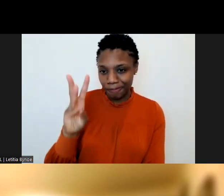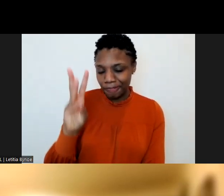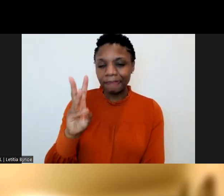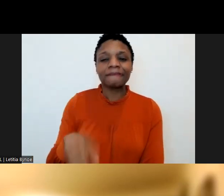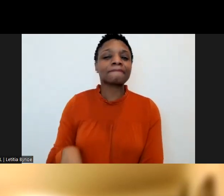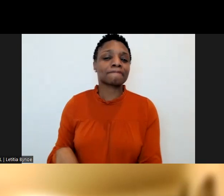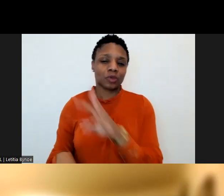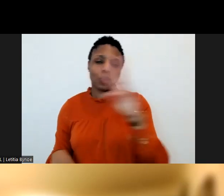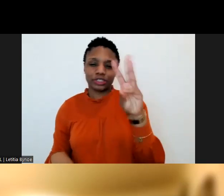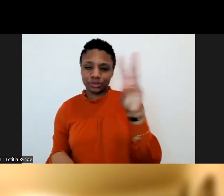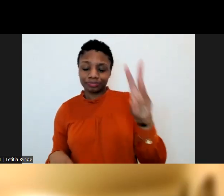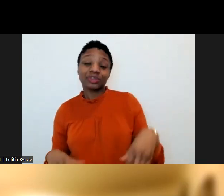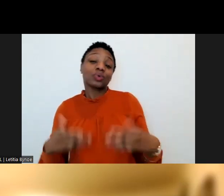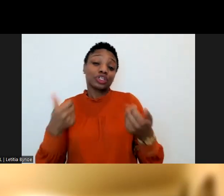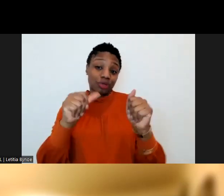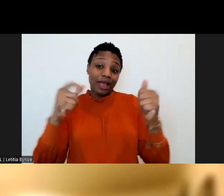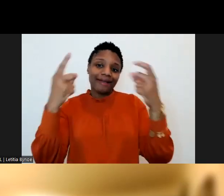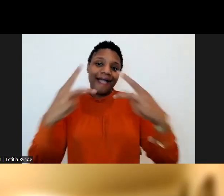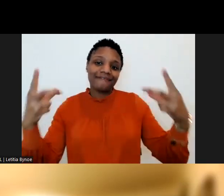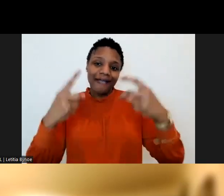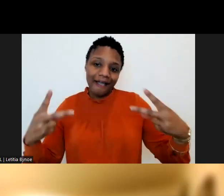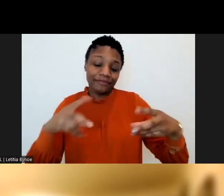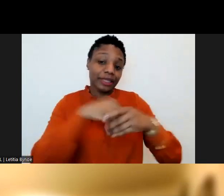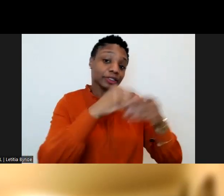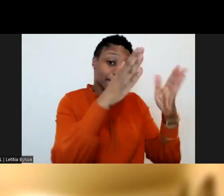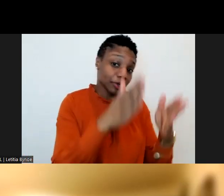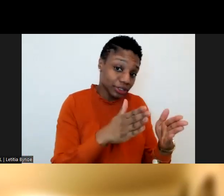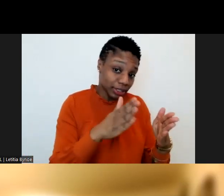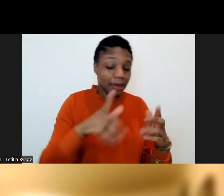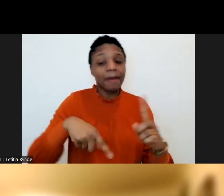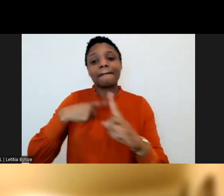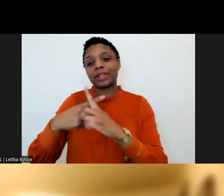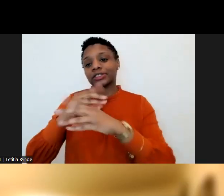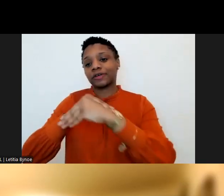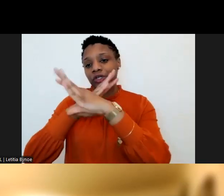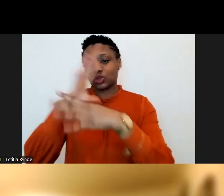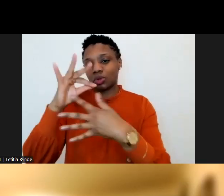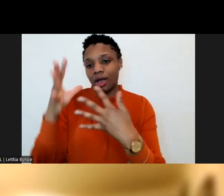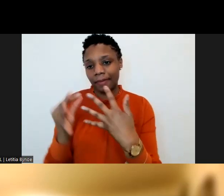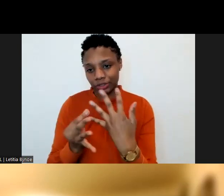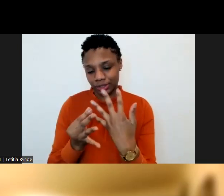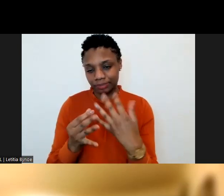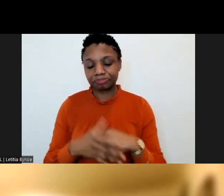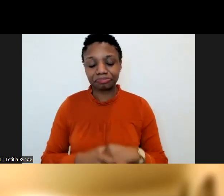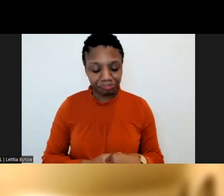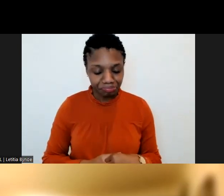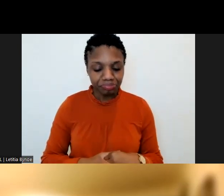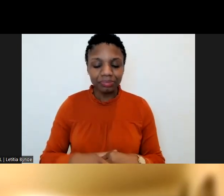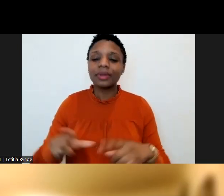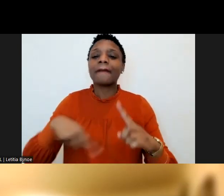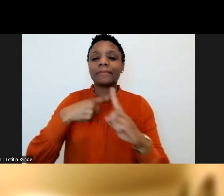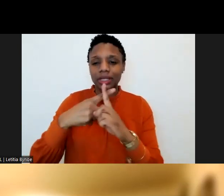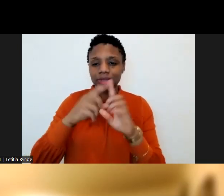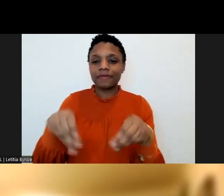meetings hybrid, which means in person with a virtual option, along with other sort of